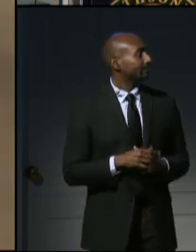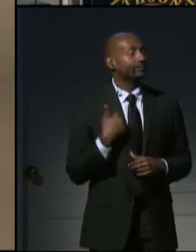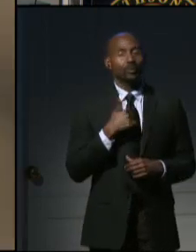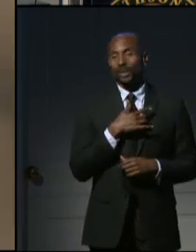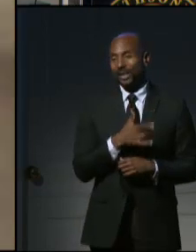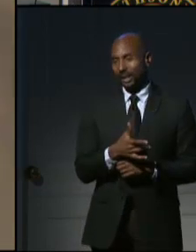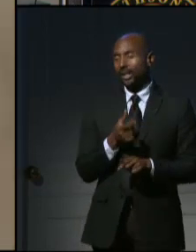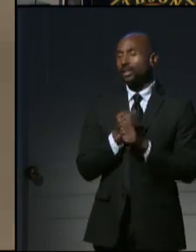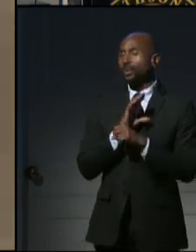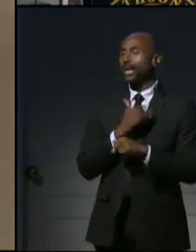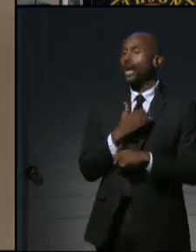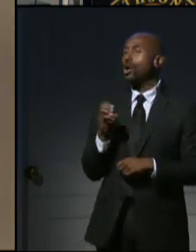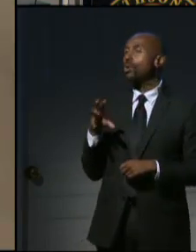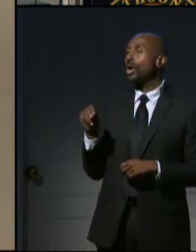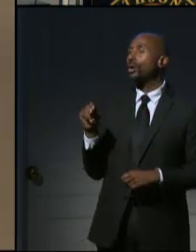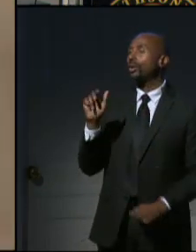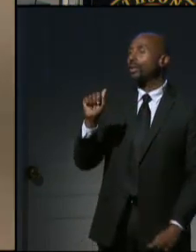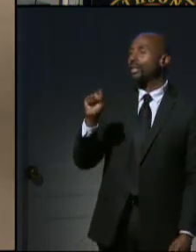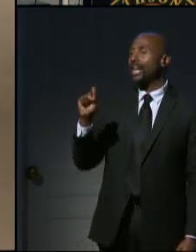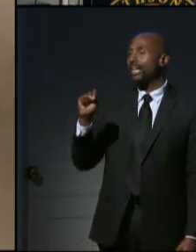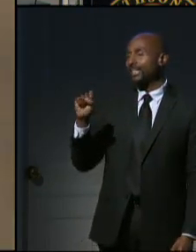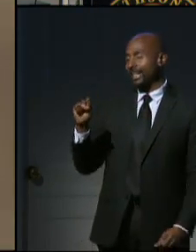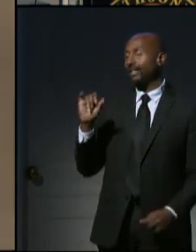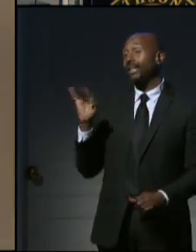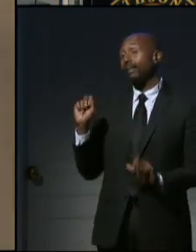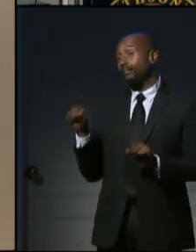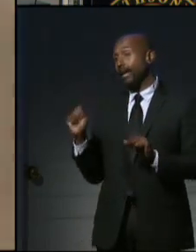create our own assets if we possibly can.